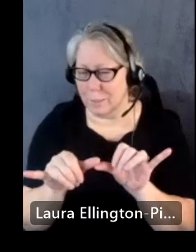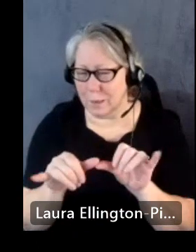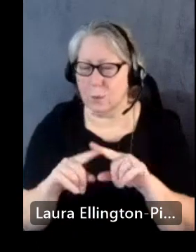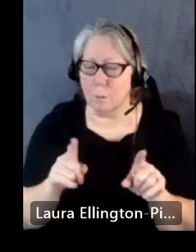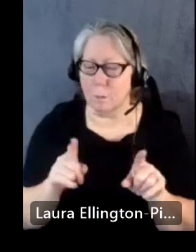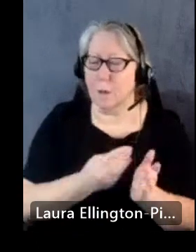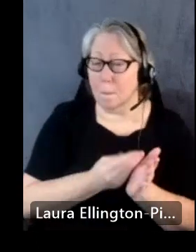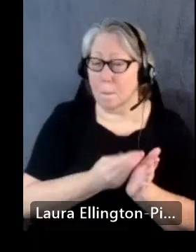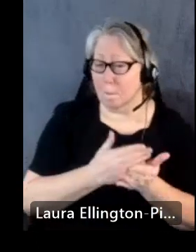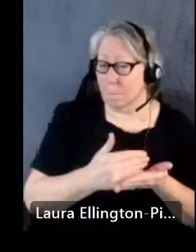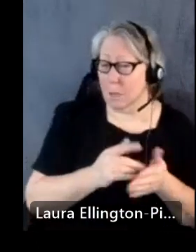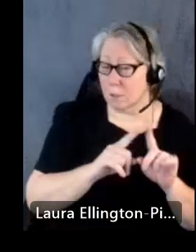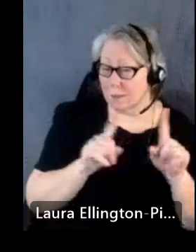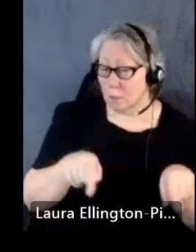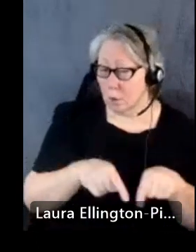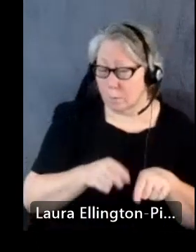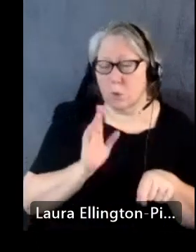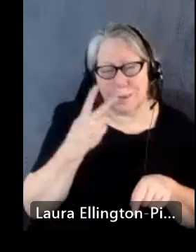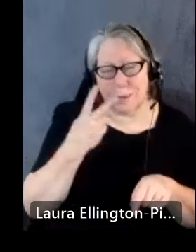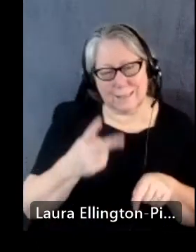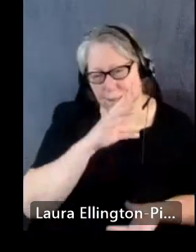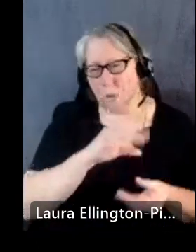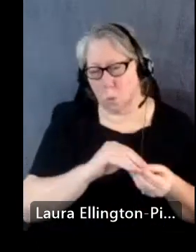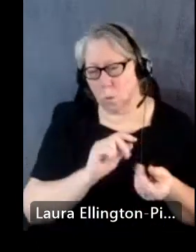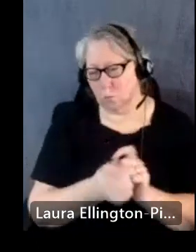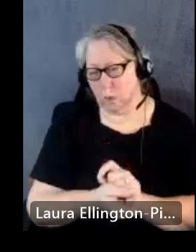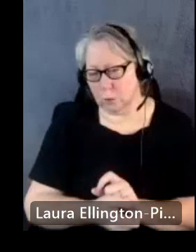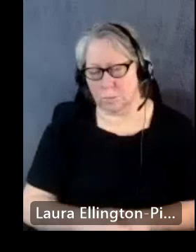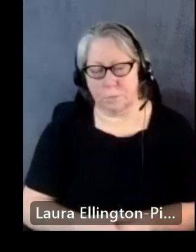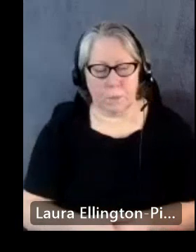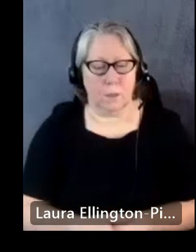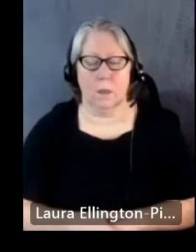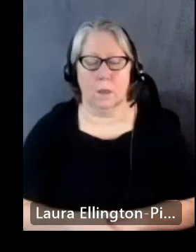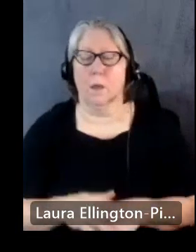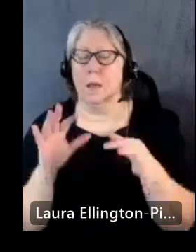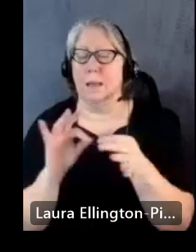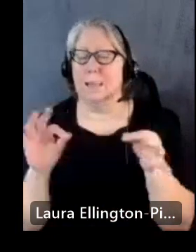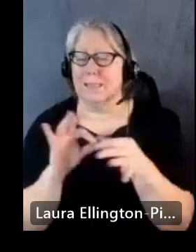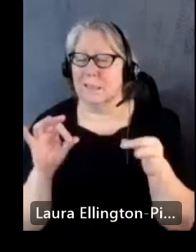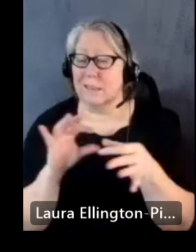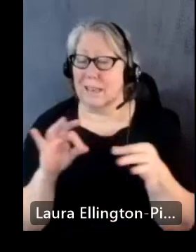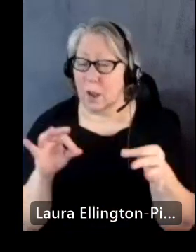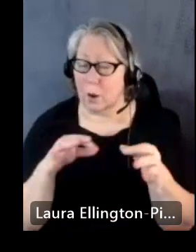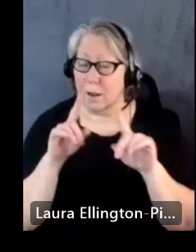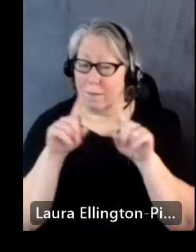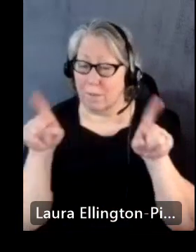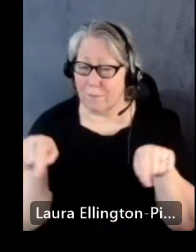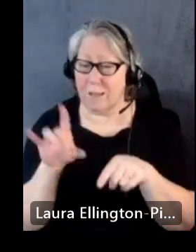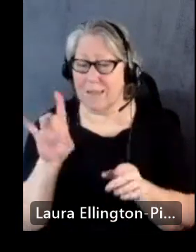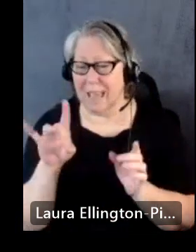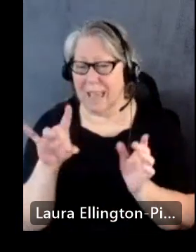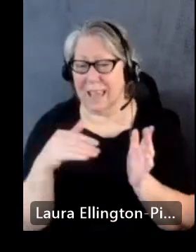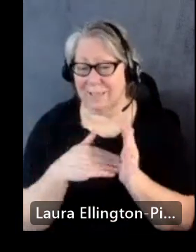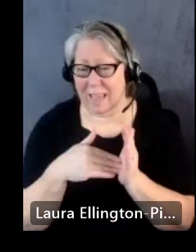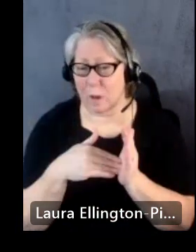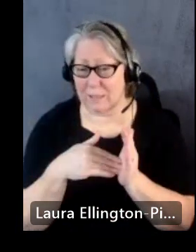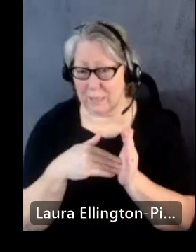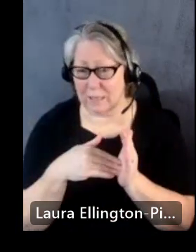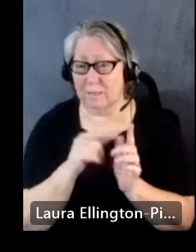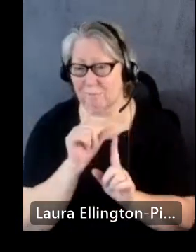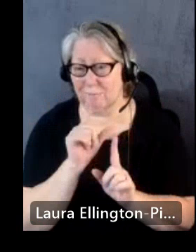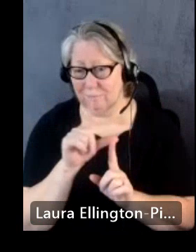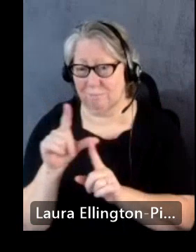sort of things that you see. Okay. Narrative fields have an 8,000 character limit, which should be plenty. So you shouldn't have to worry